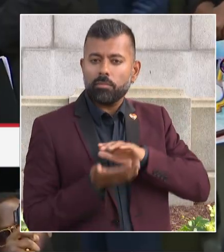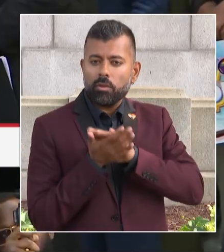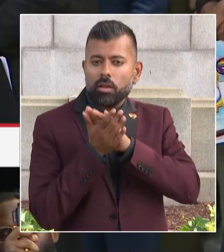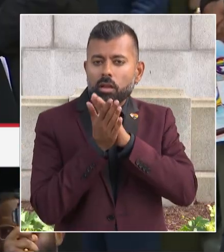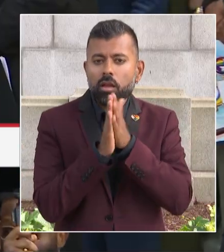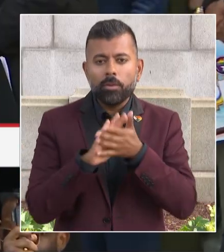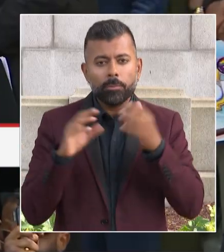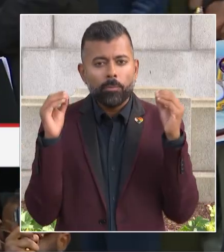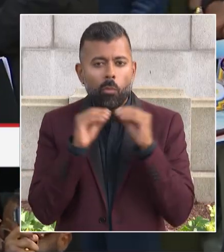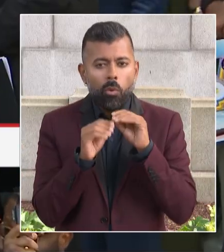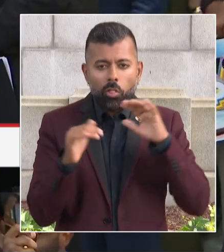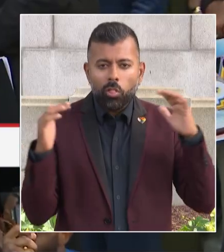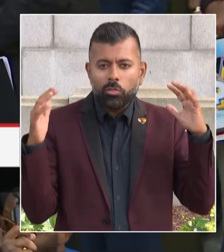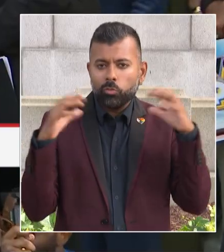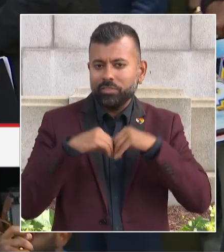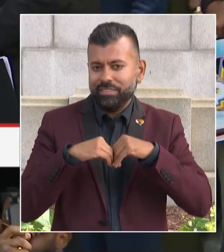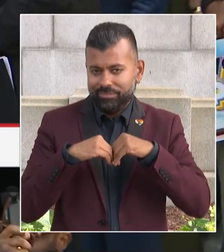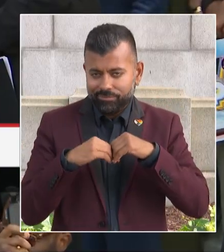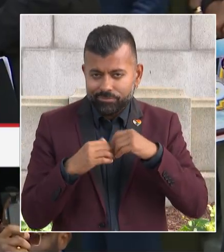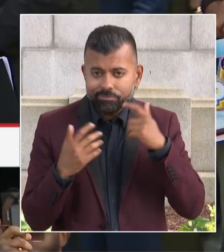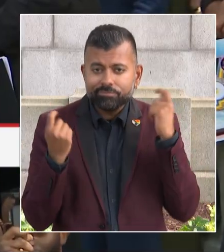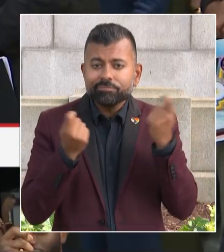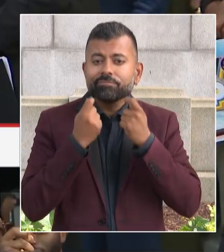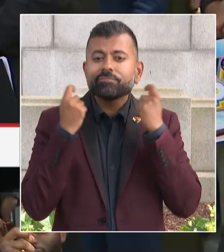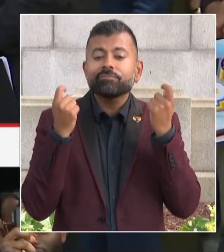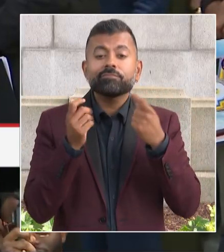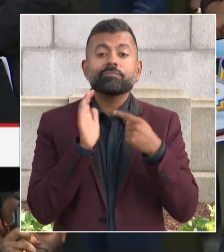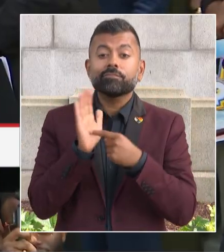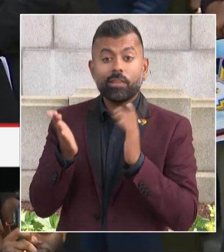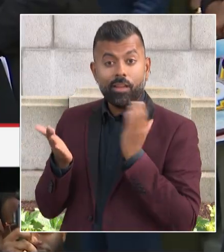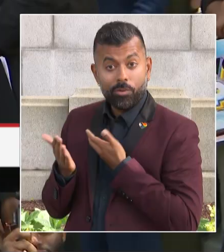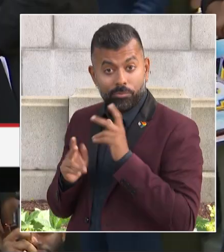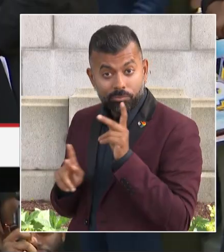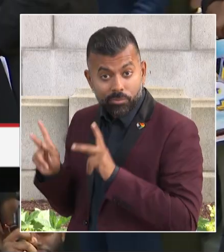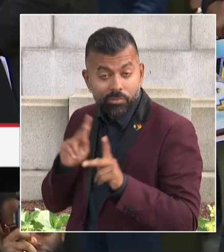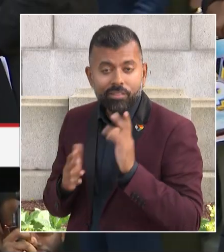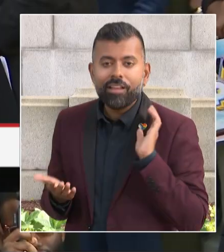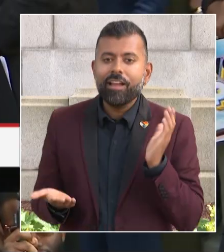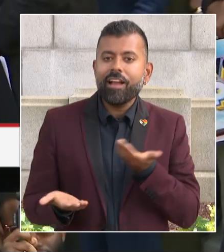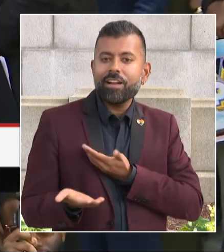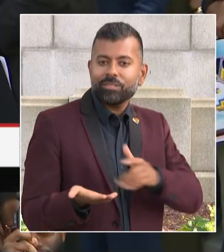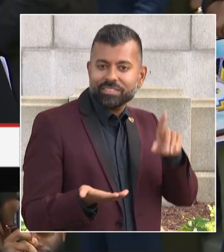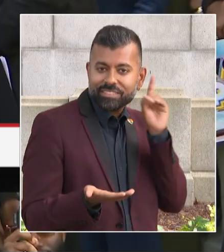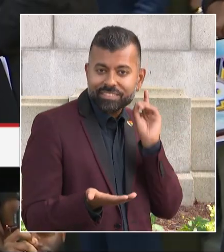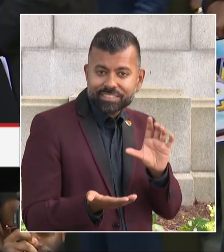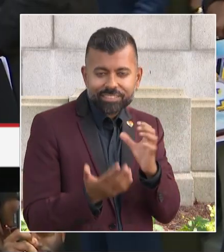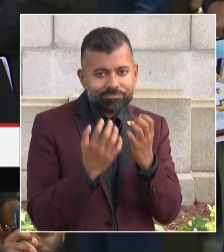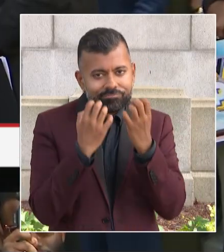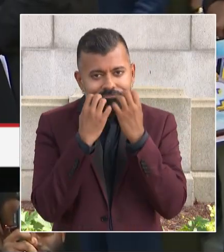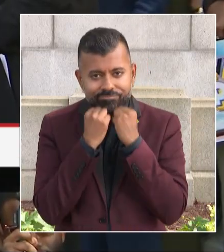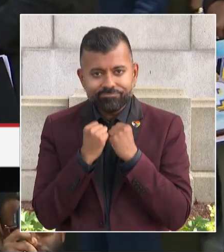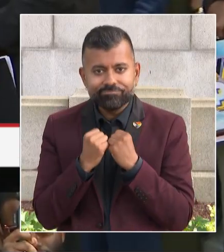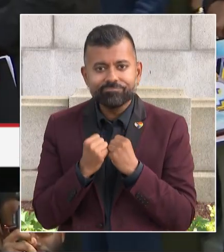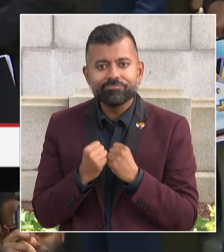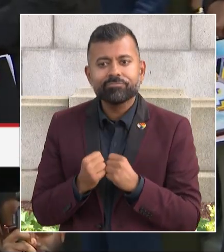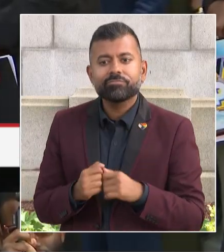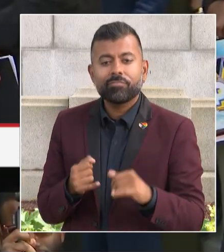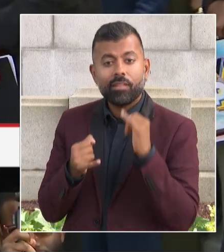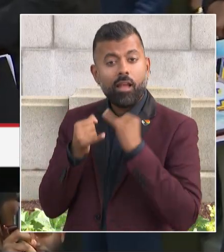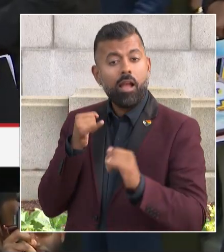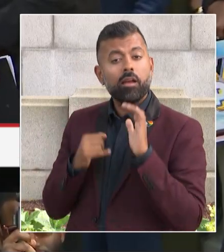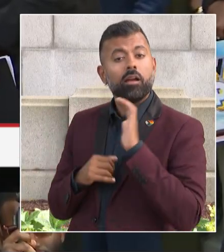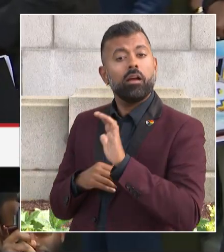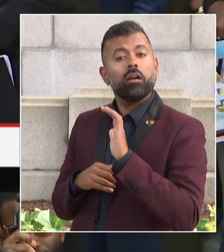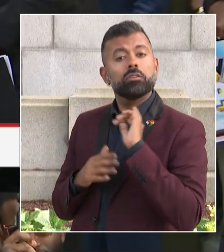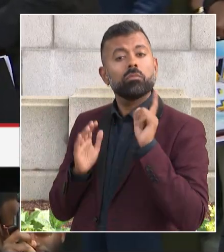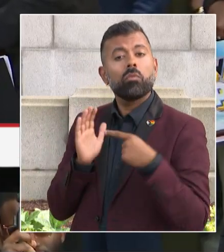representation of our people and our DC values. Among his final roles as co-chair of World Pride 2025, where he played an integral